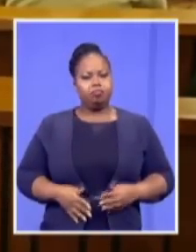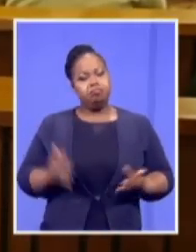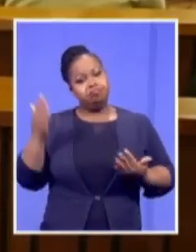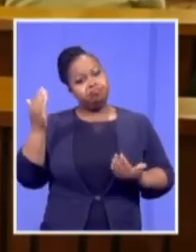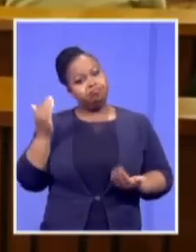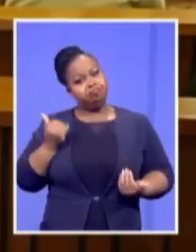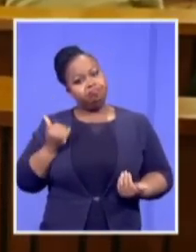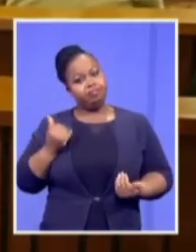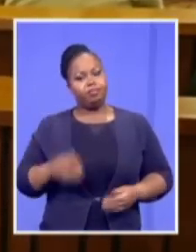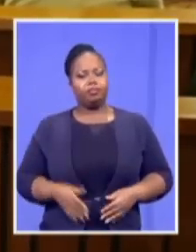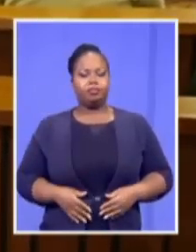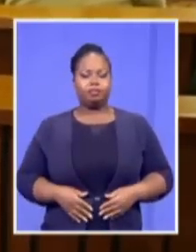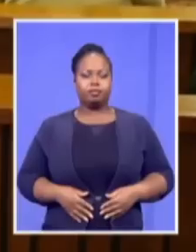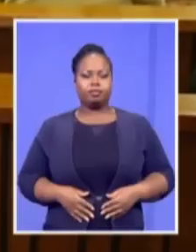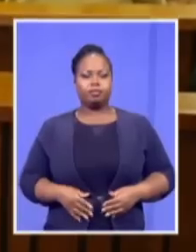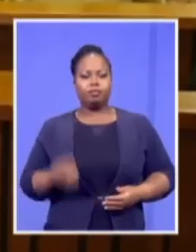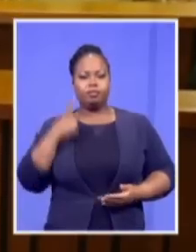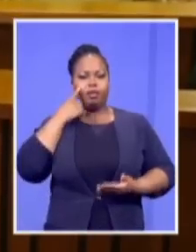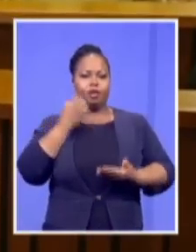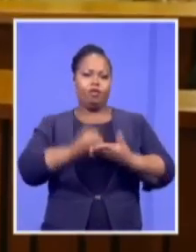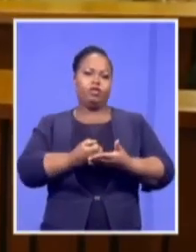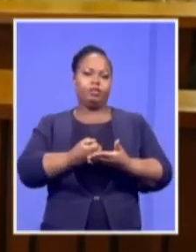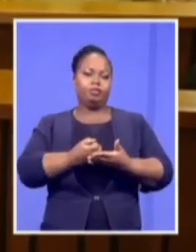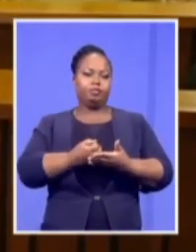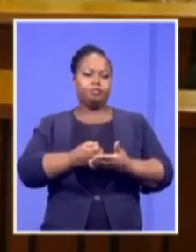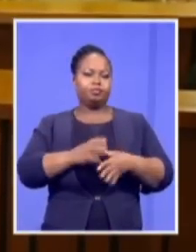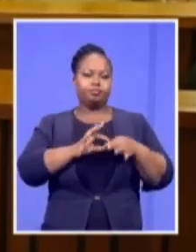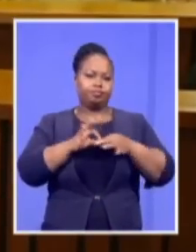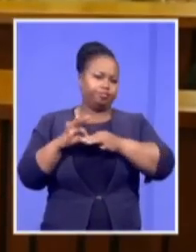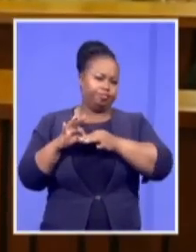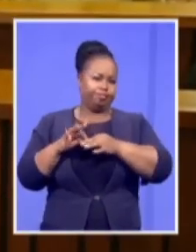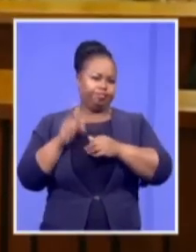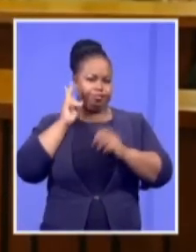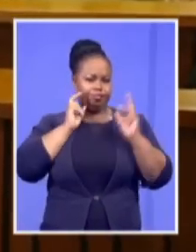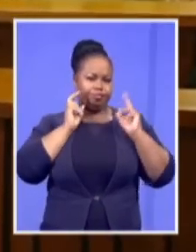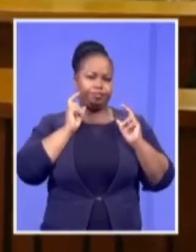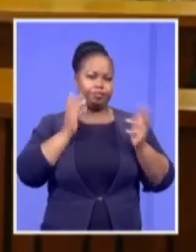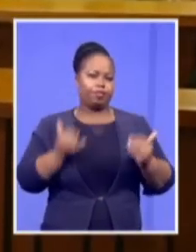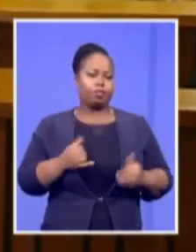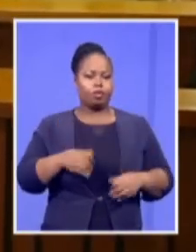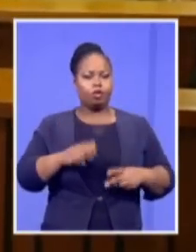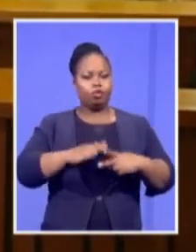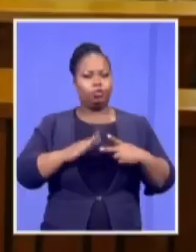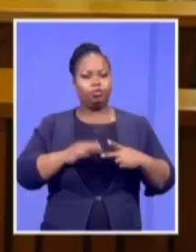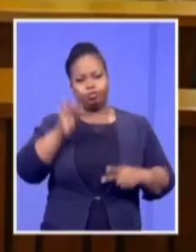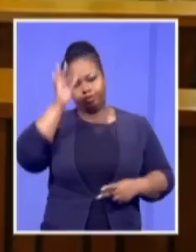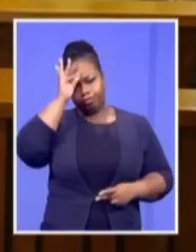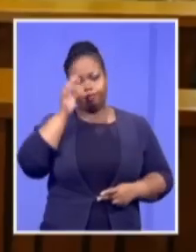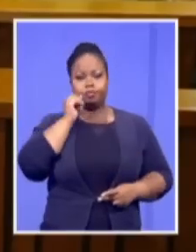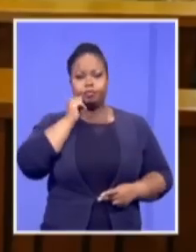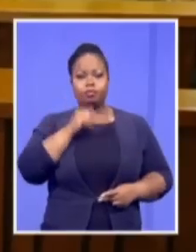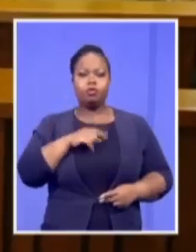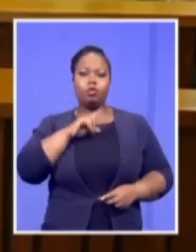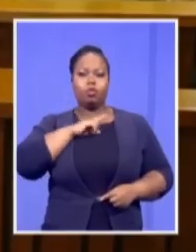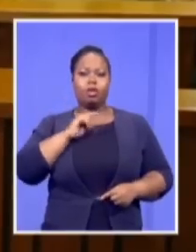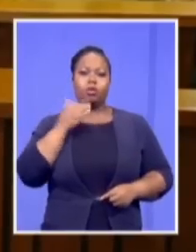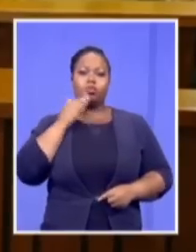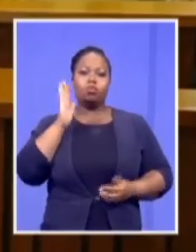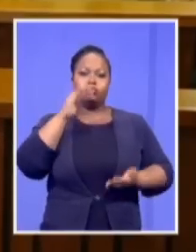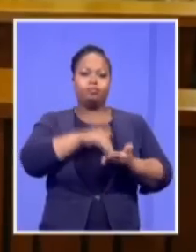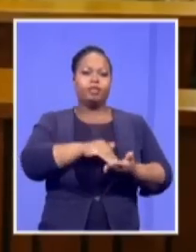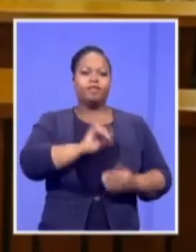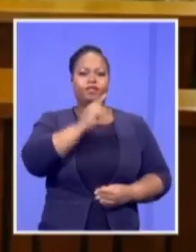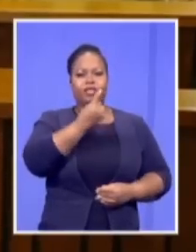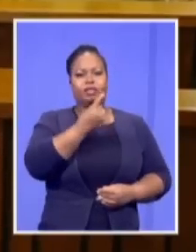some of that evidence to be corroborated between those two police officers who were some of the first responders to